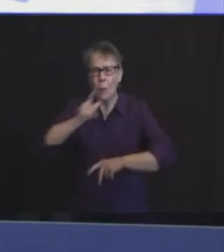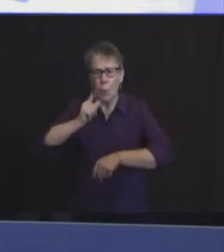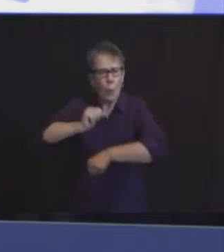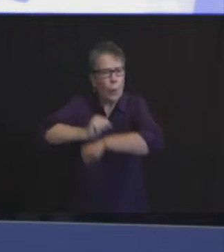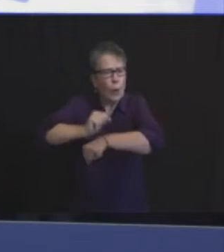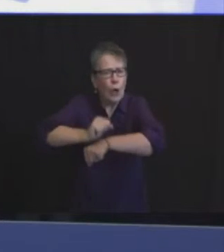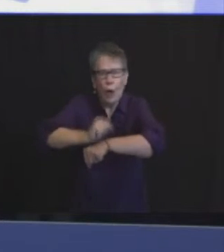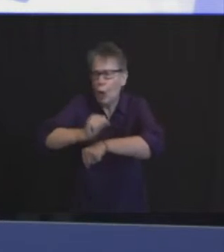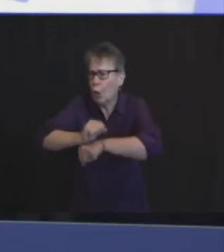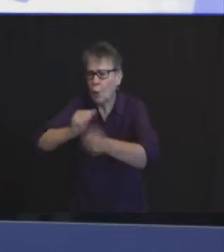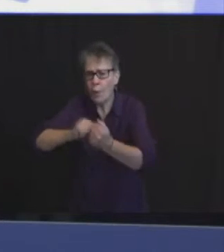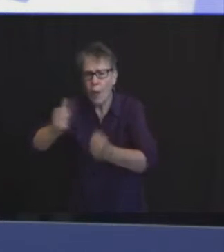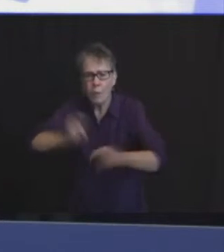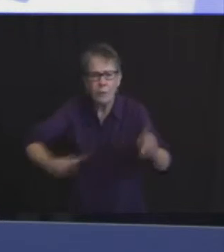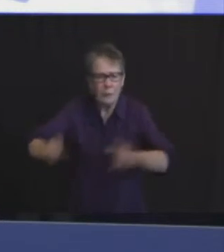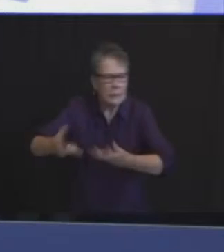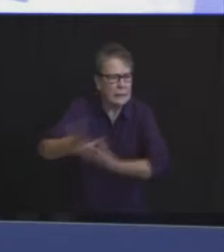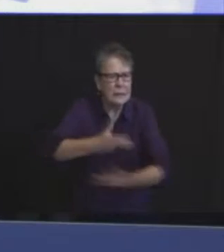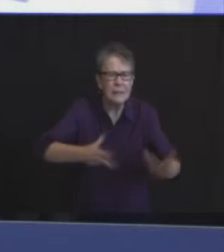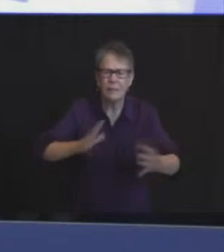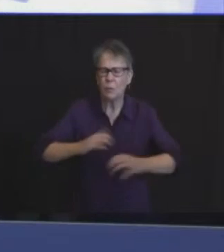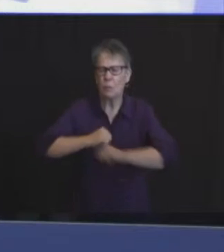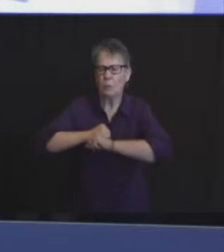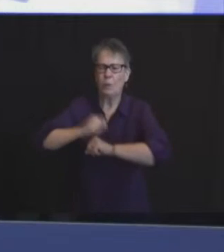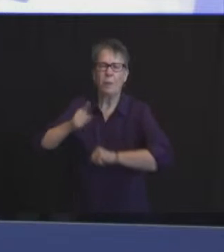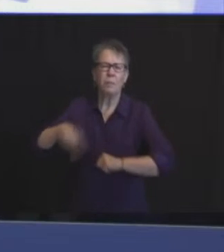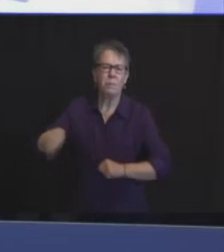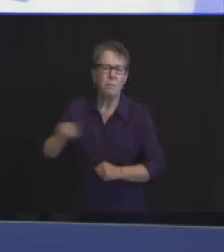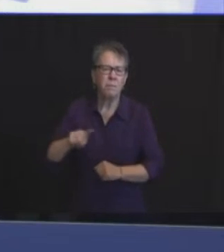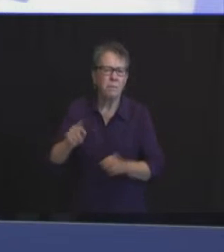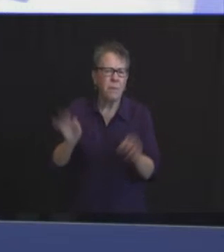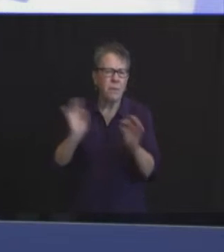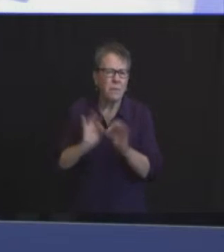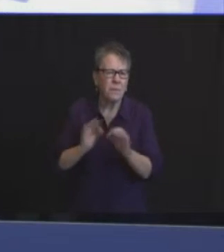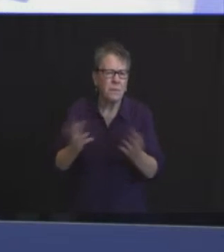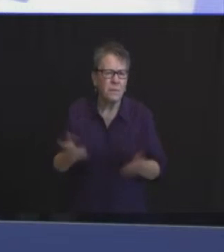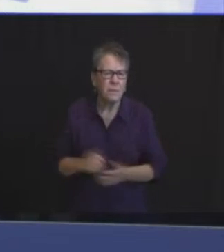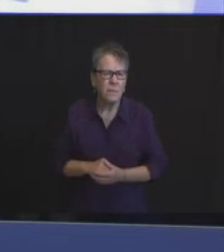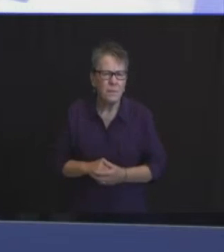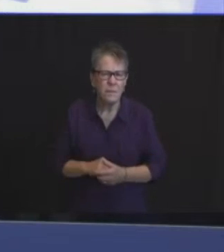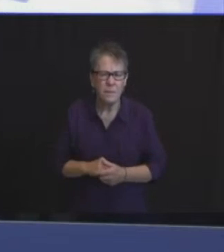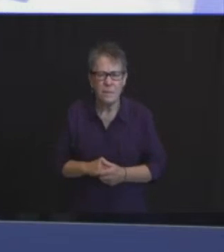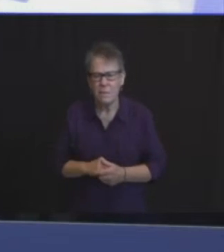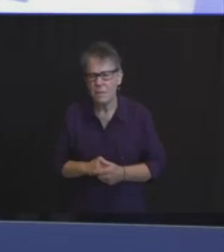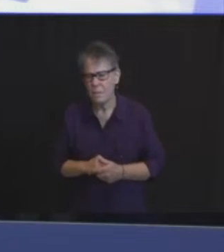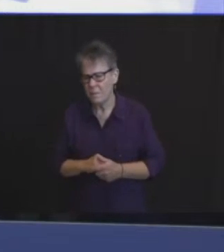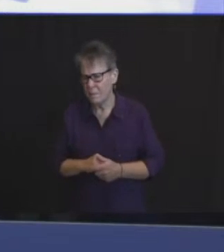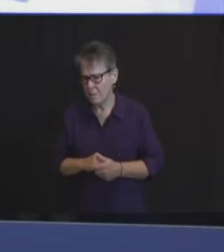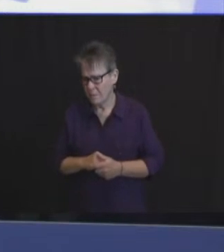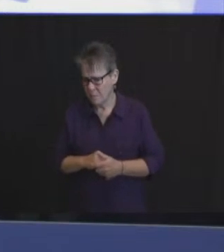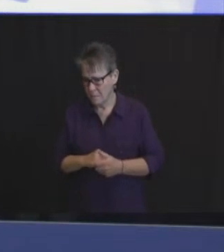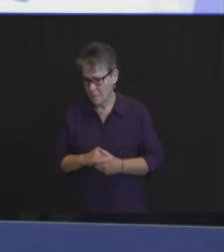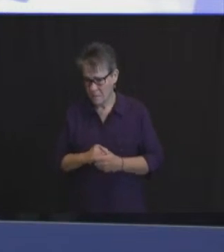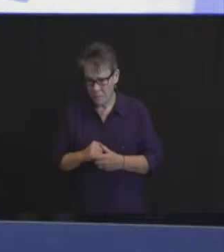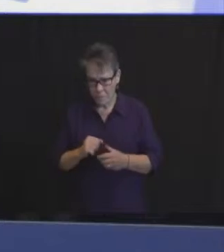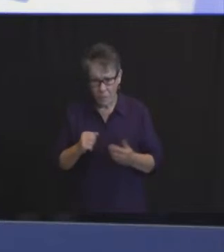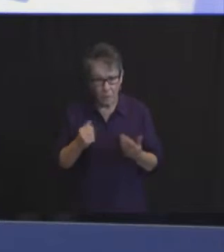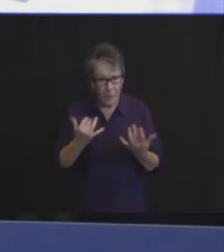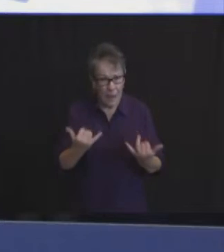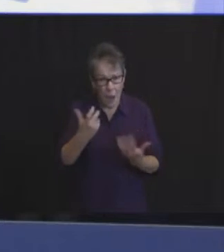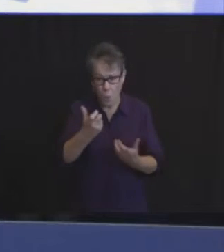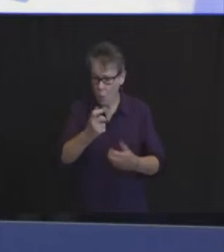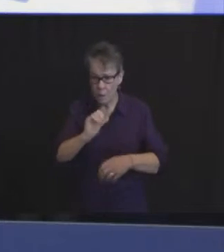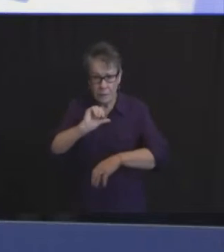at this time is greater than the supply. For individuals who want to pre-register for vaccine, they